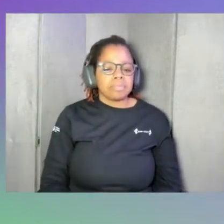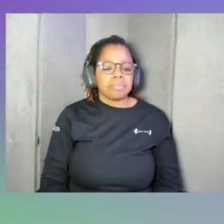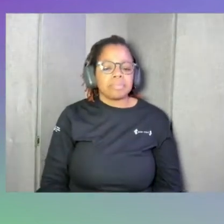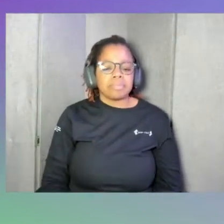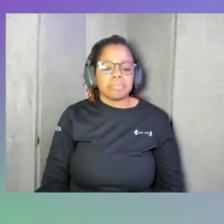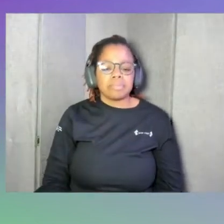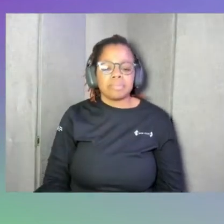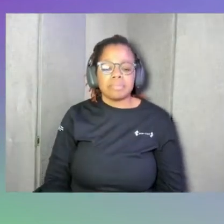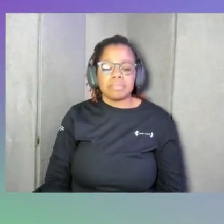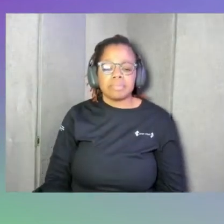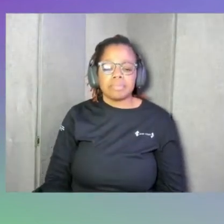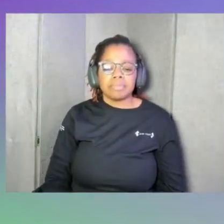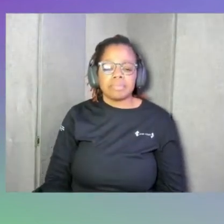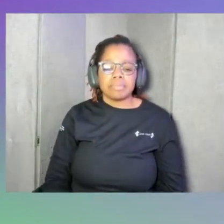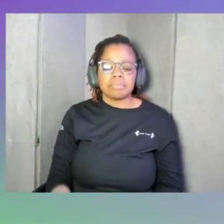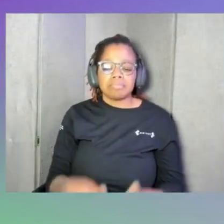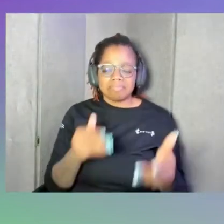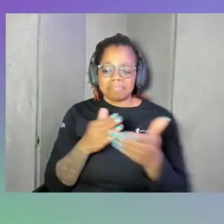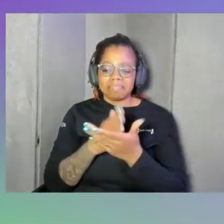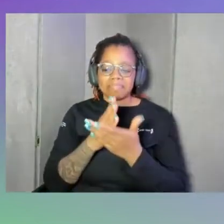All right, we have another one.